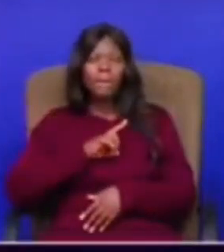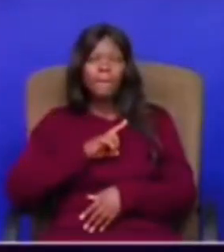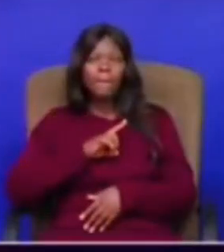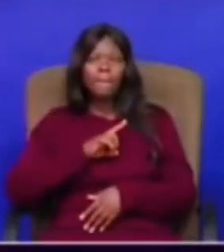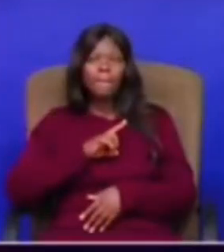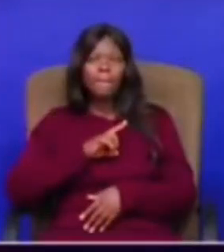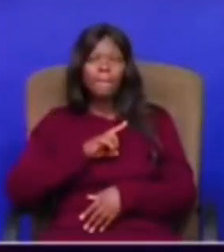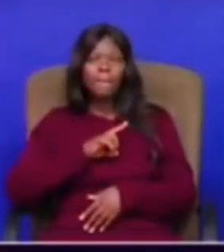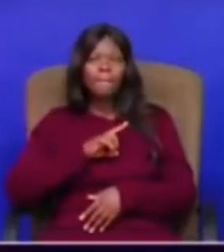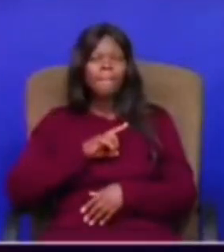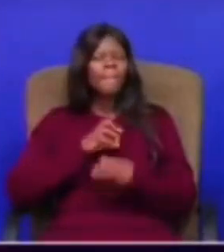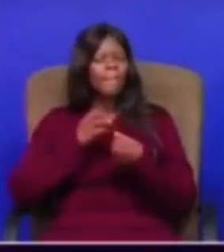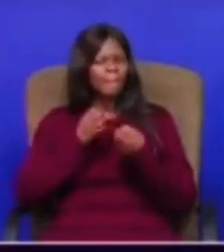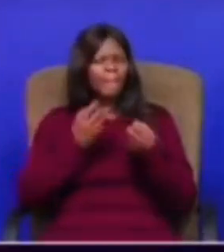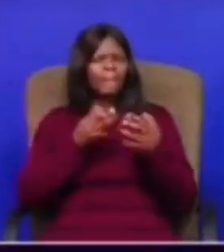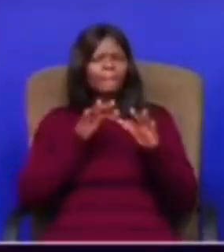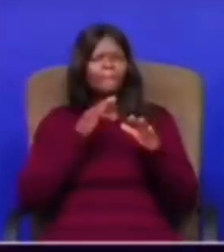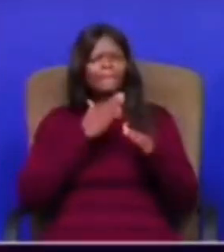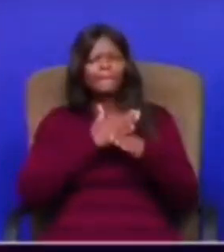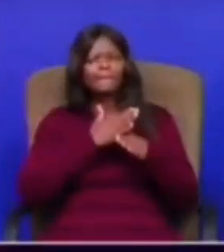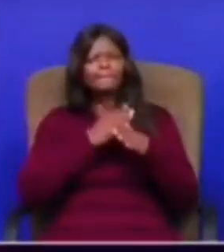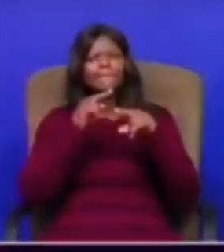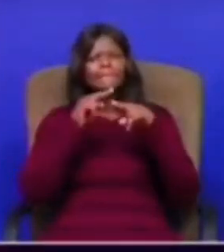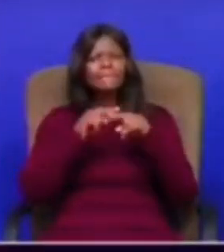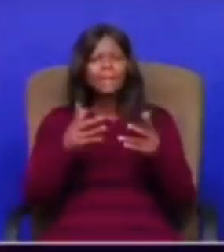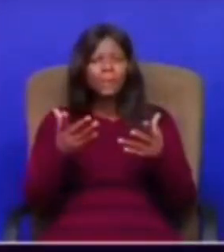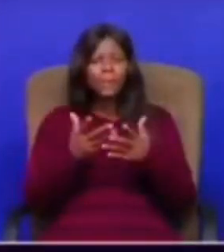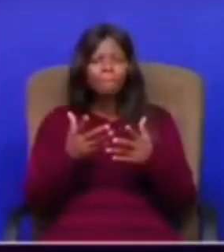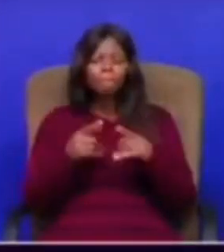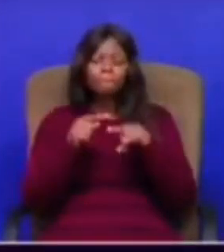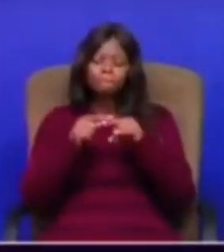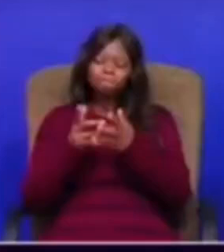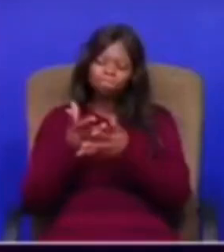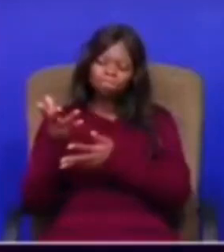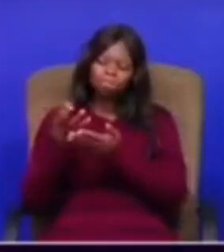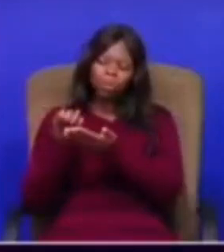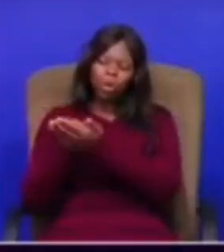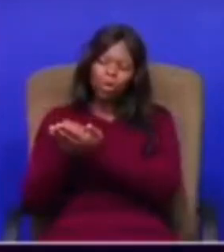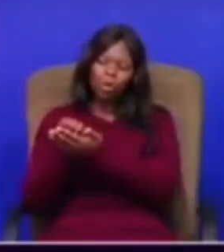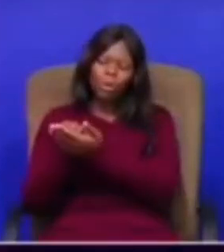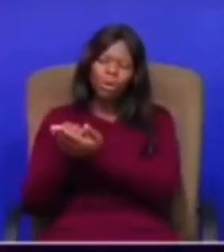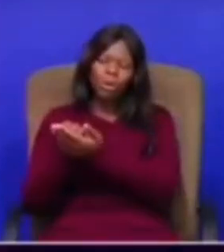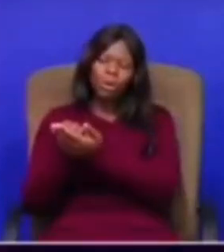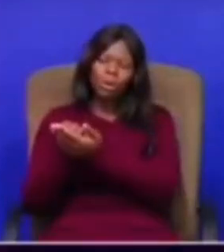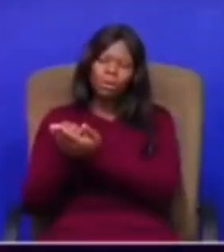our people's jobs are dependent on our economic